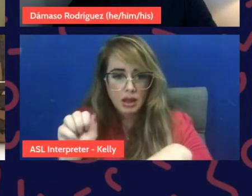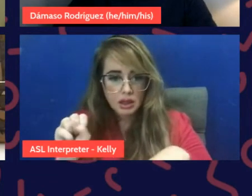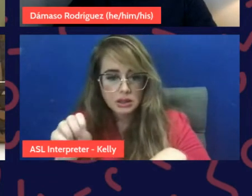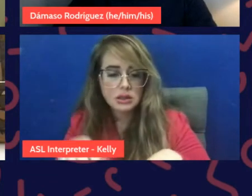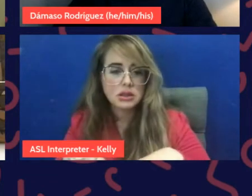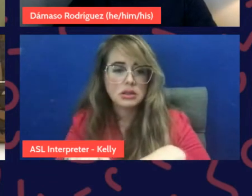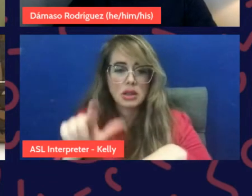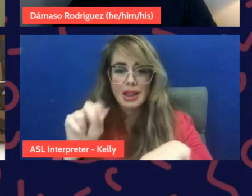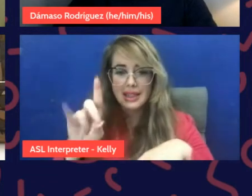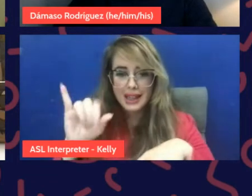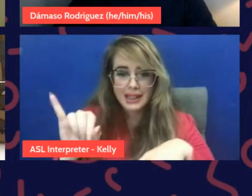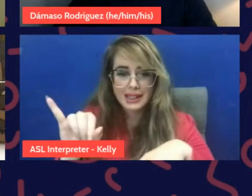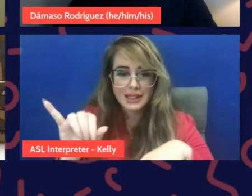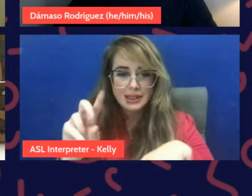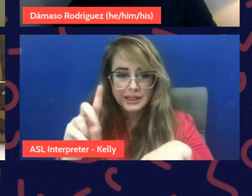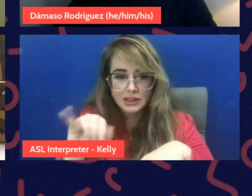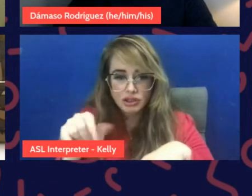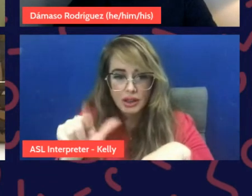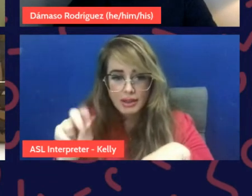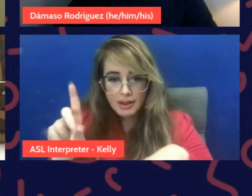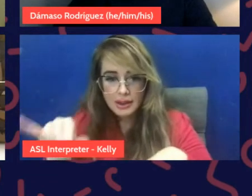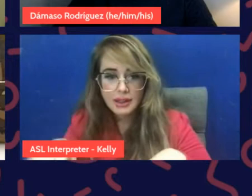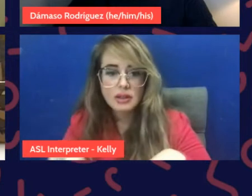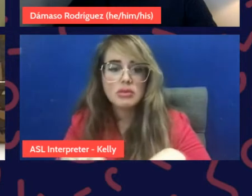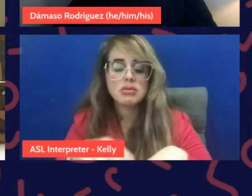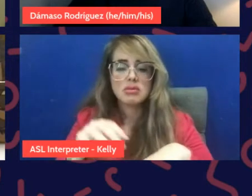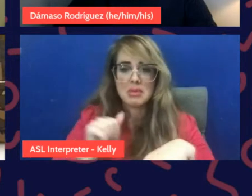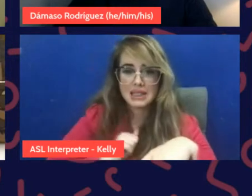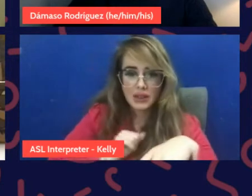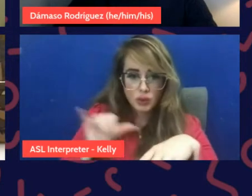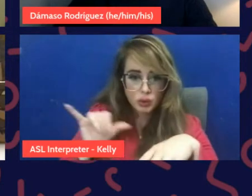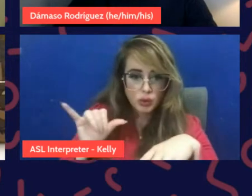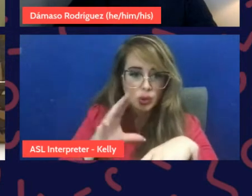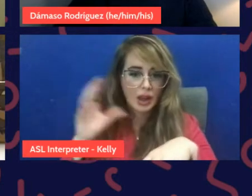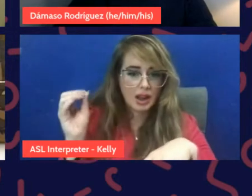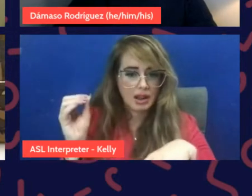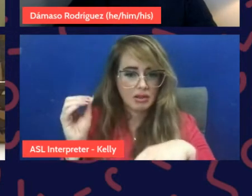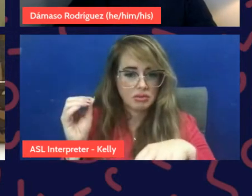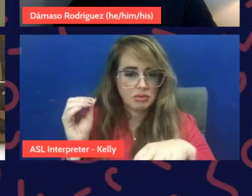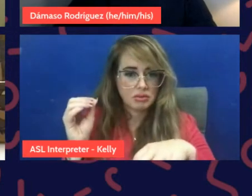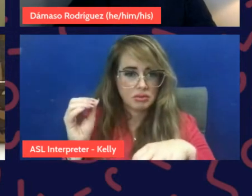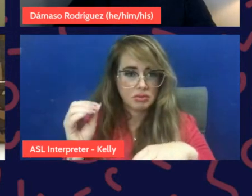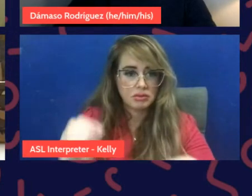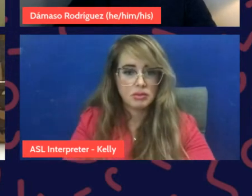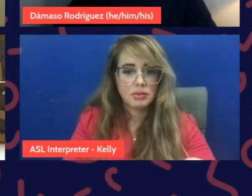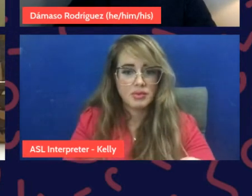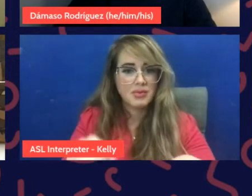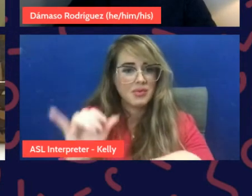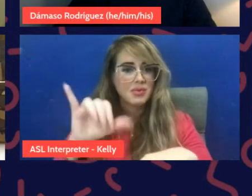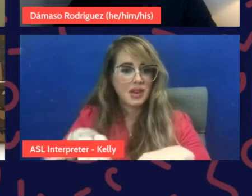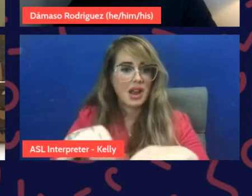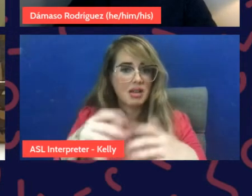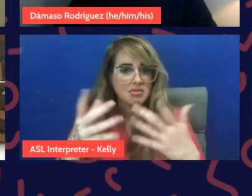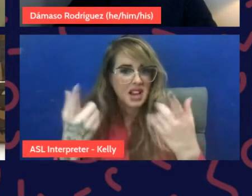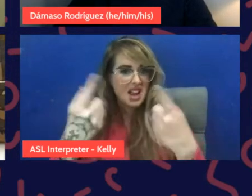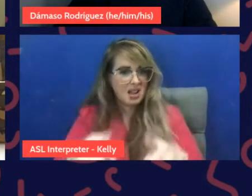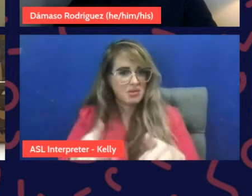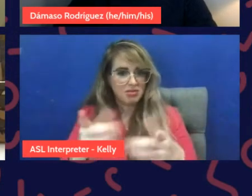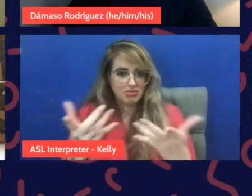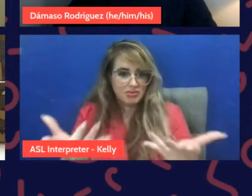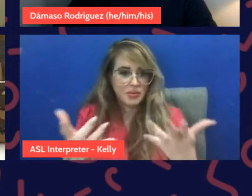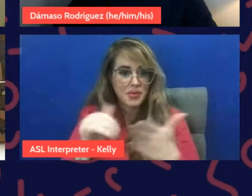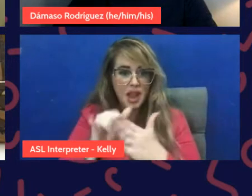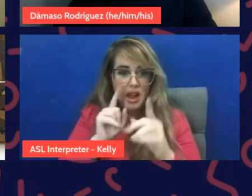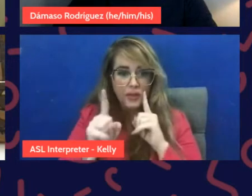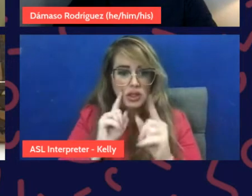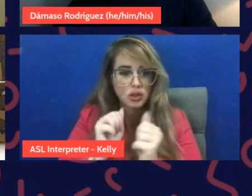Lady, DJ Lady, Paul Forrest, and myself. And it was born like that. I mean, with a conversation with